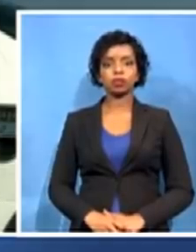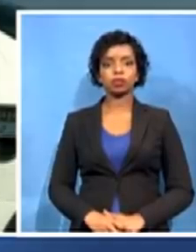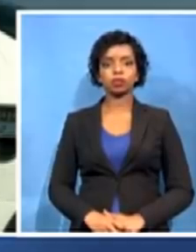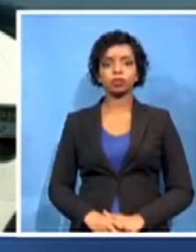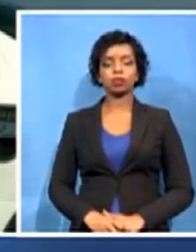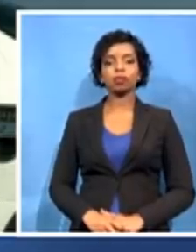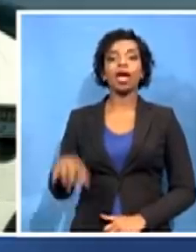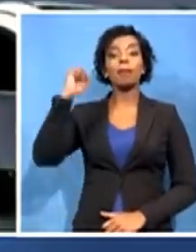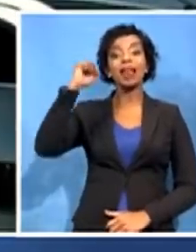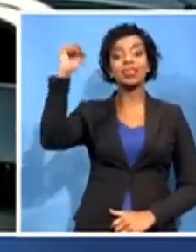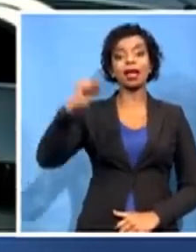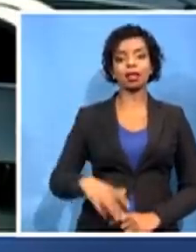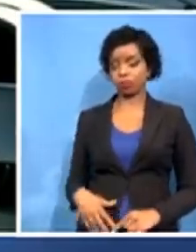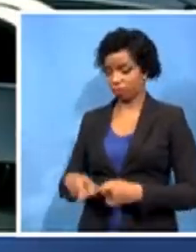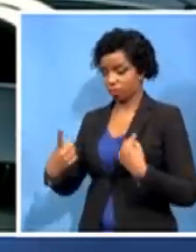away to.